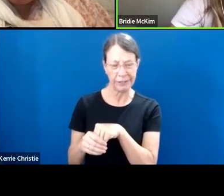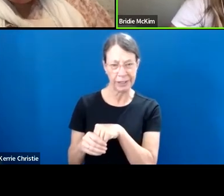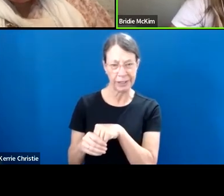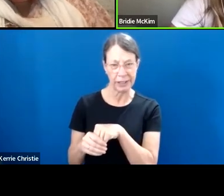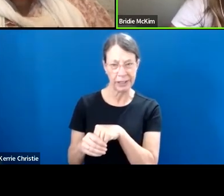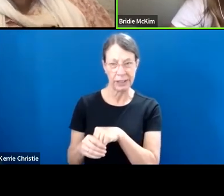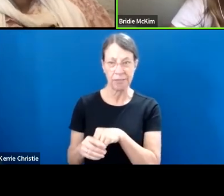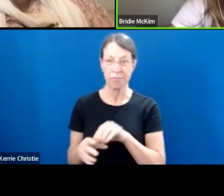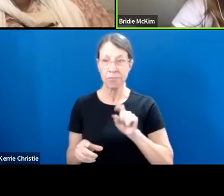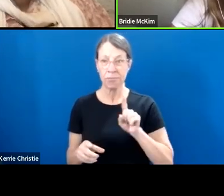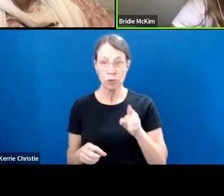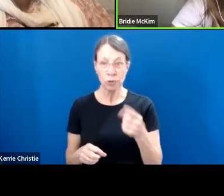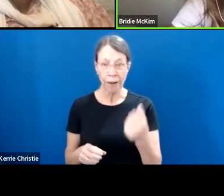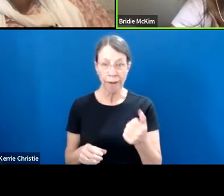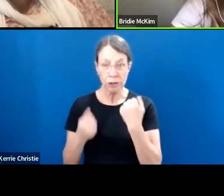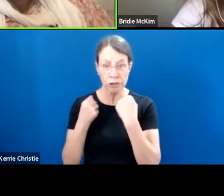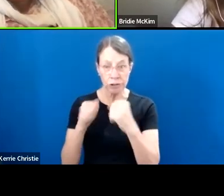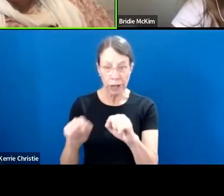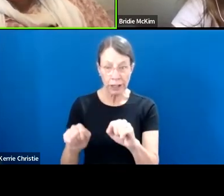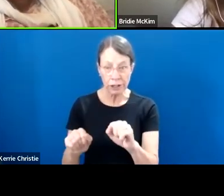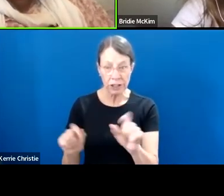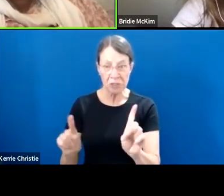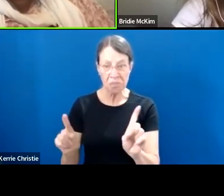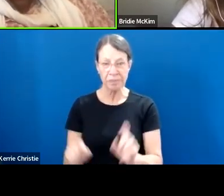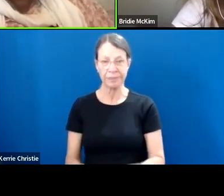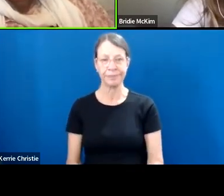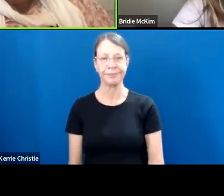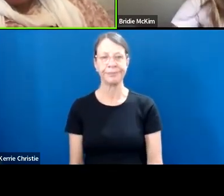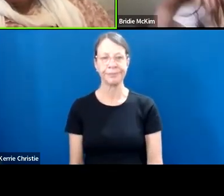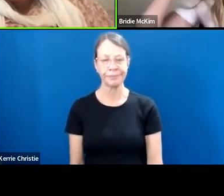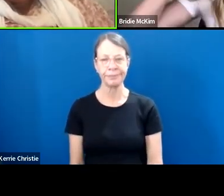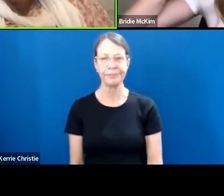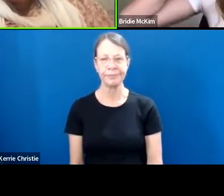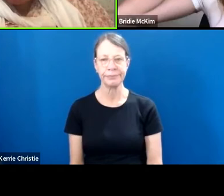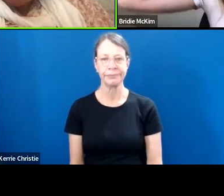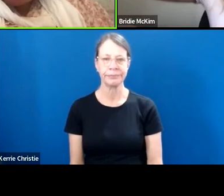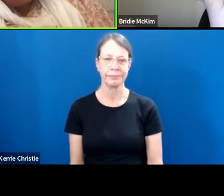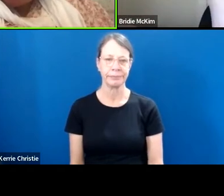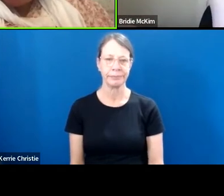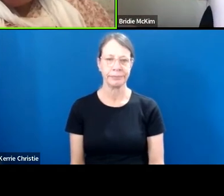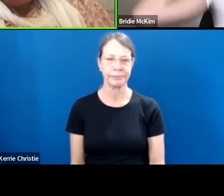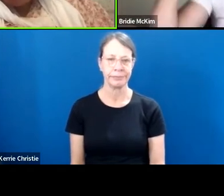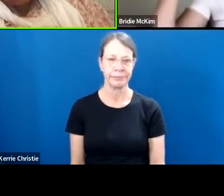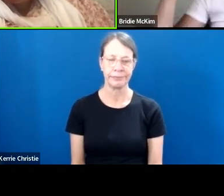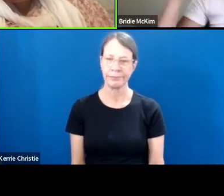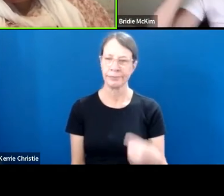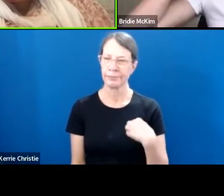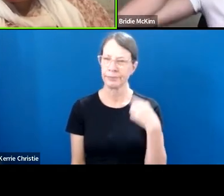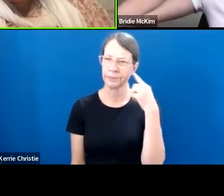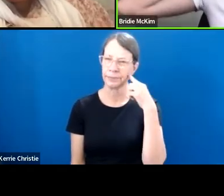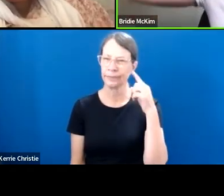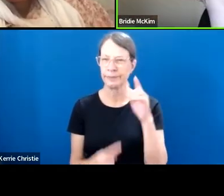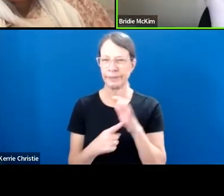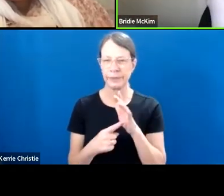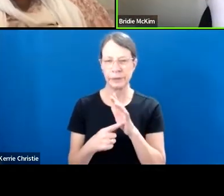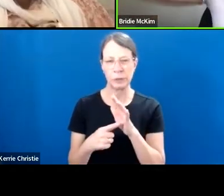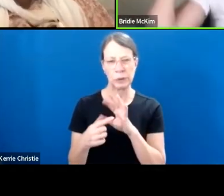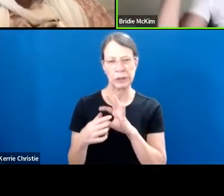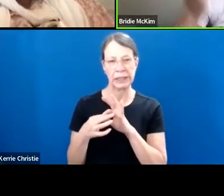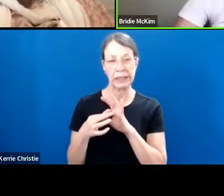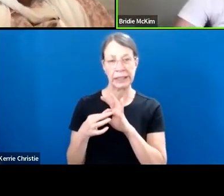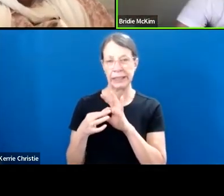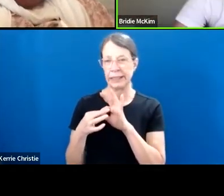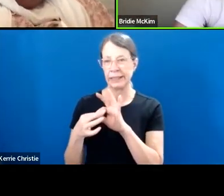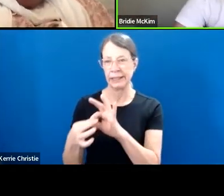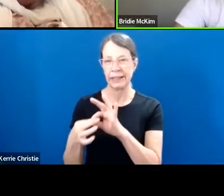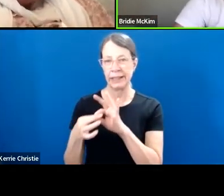strategies do you use? For me, it's really about connecting with